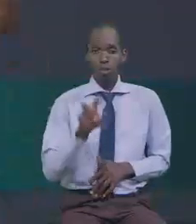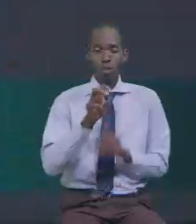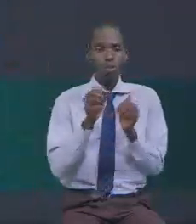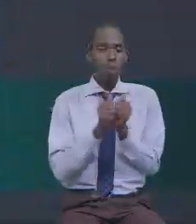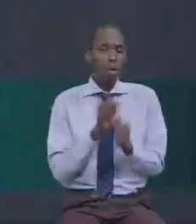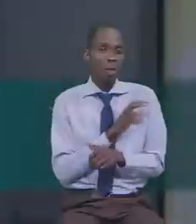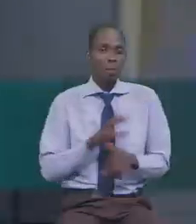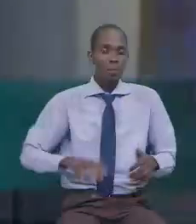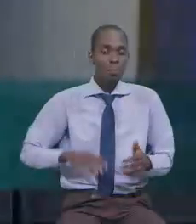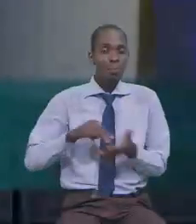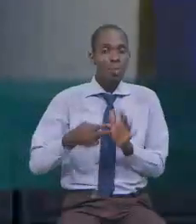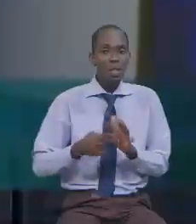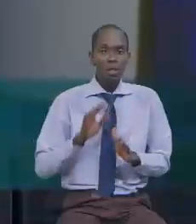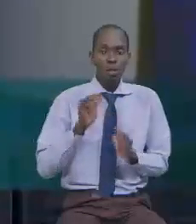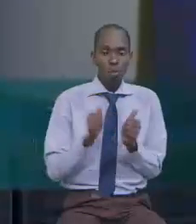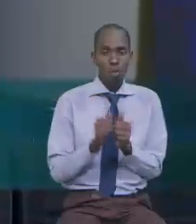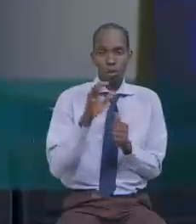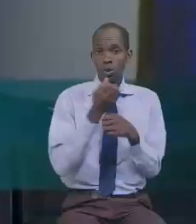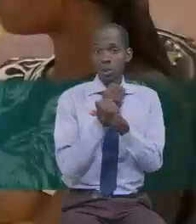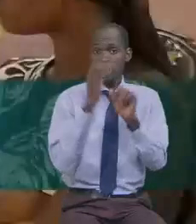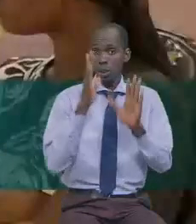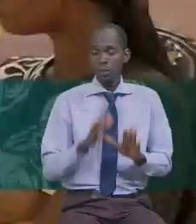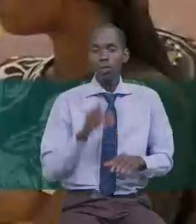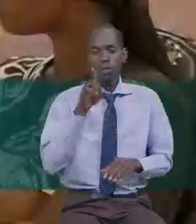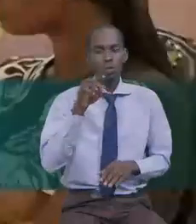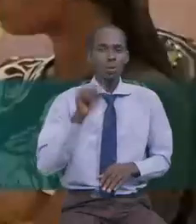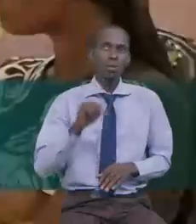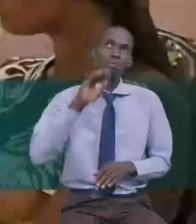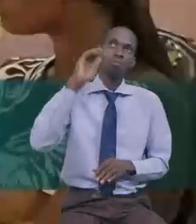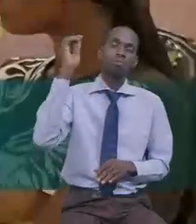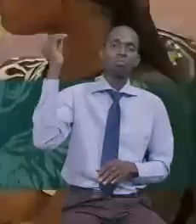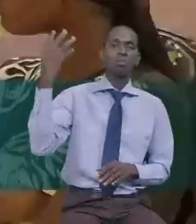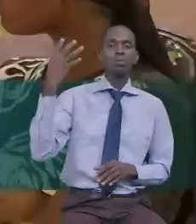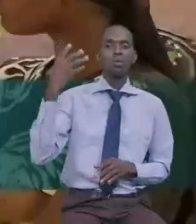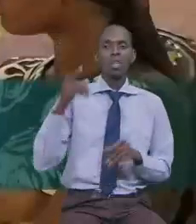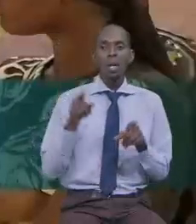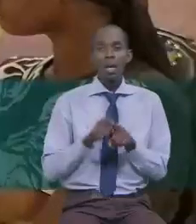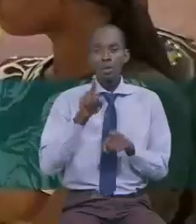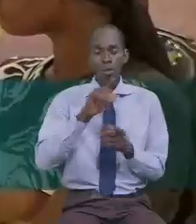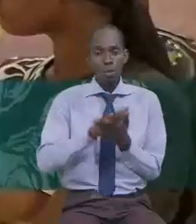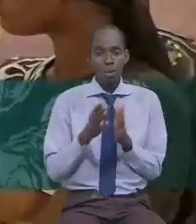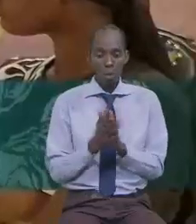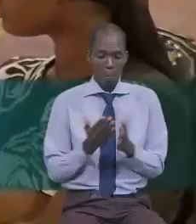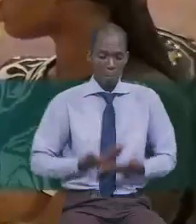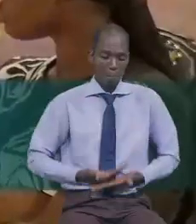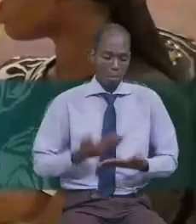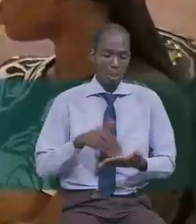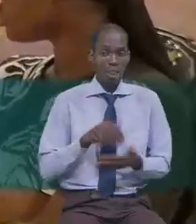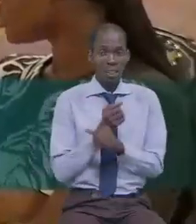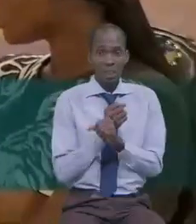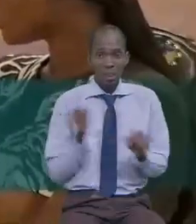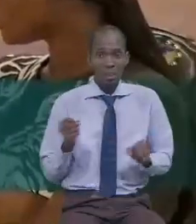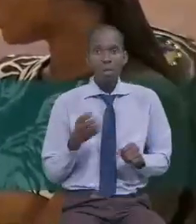your Savior, you need grace. As you become born again and you face life and you are going